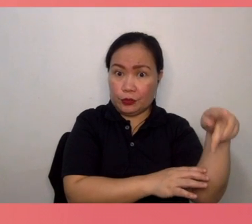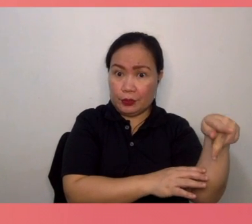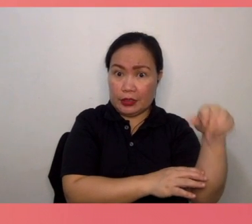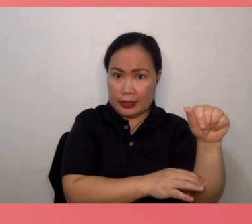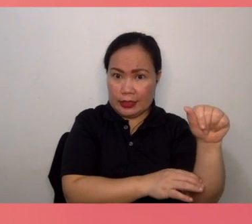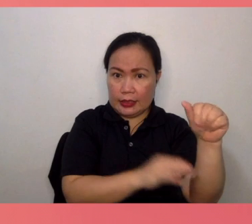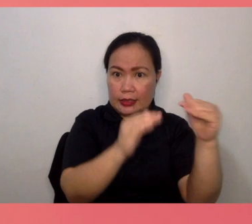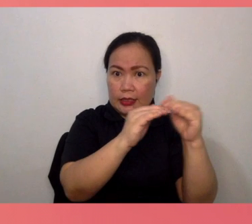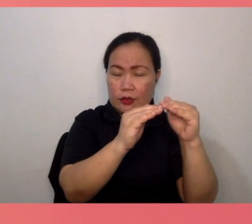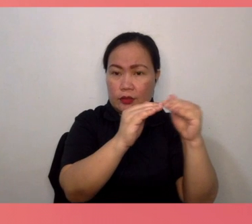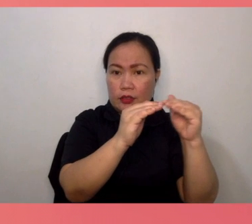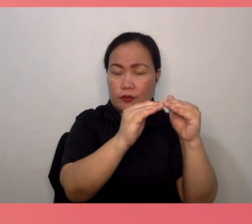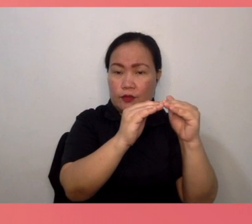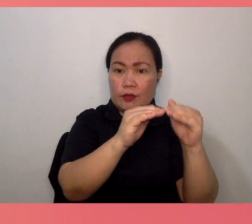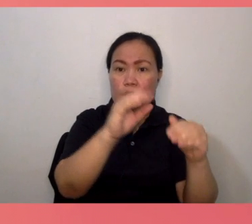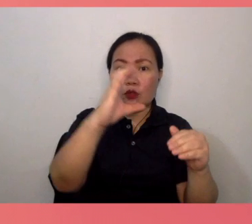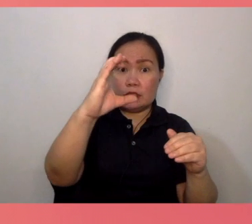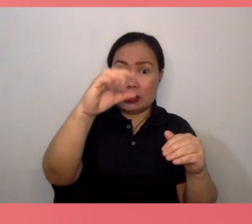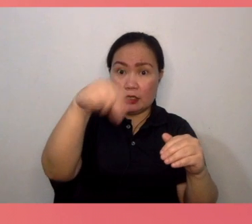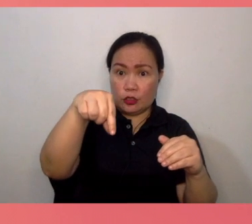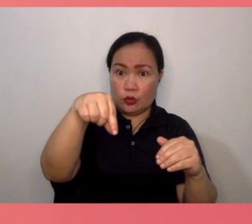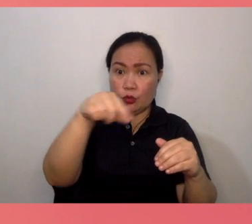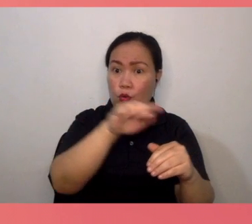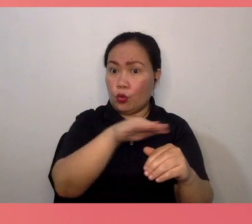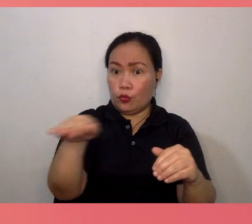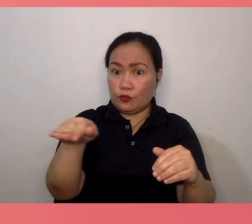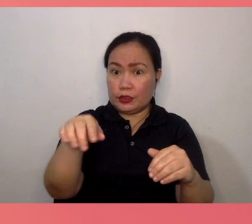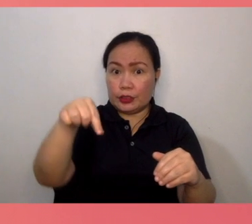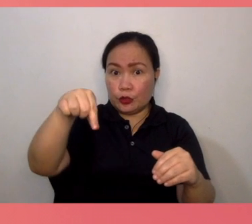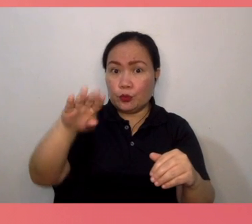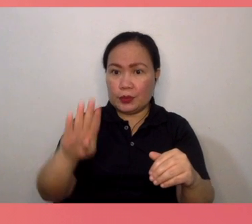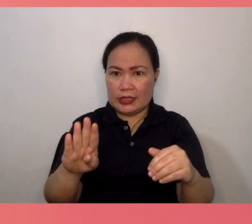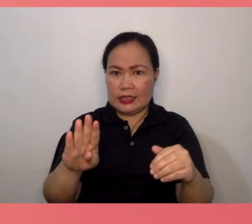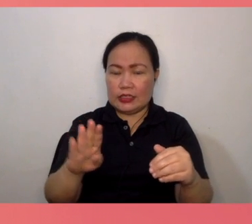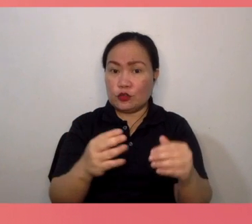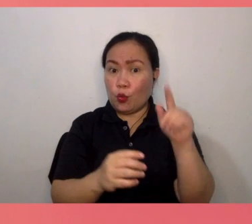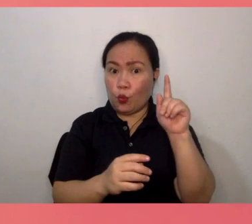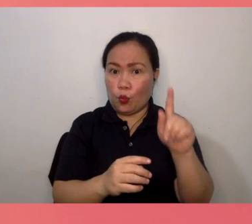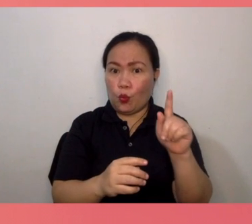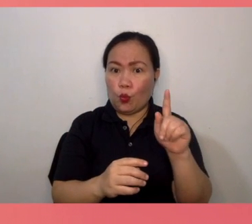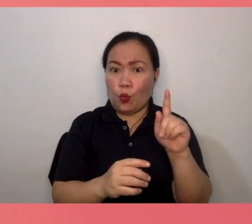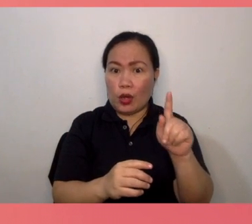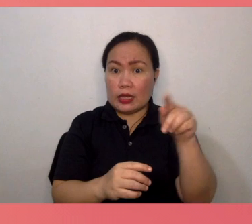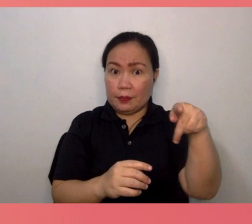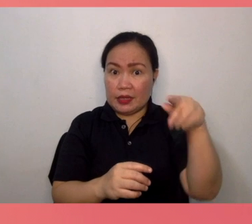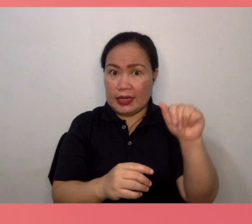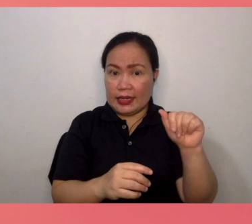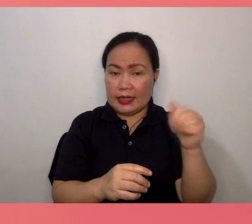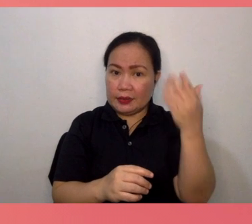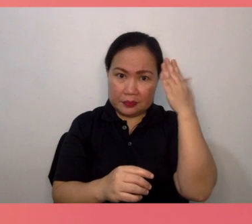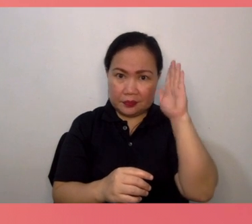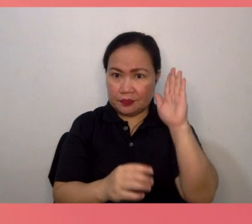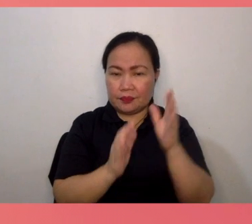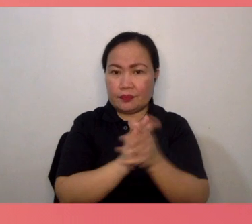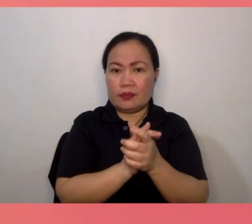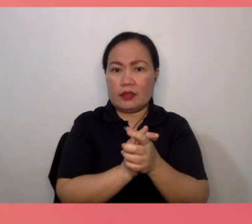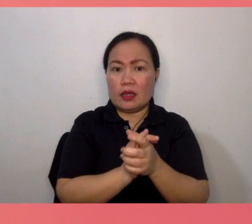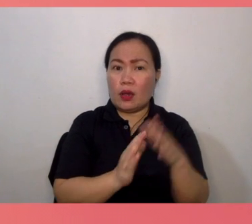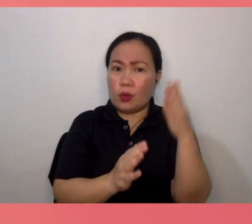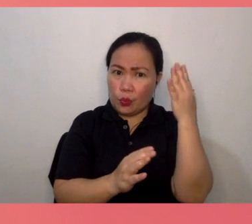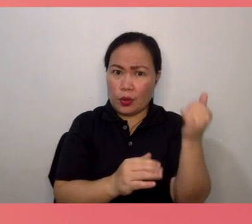over PA is equal to CQ over QB. Now, why am